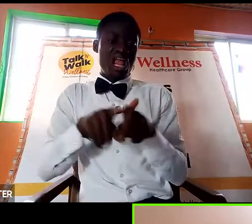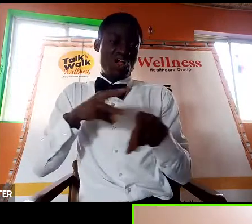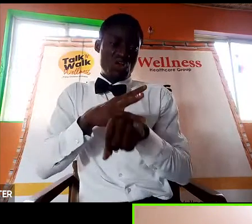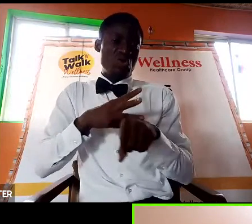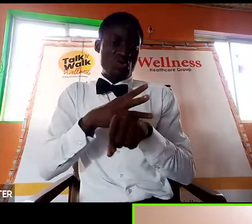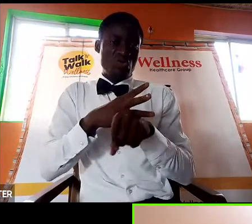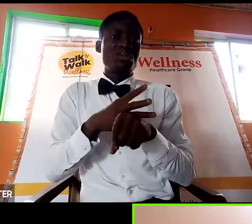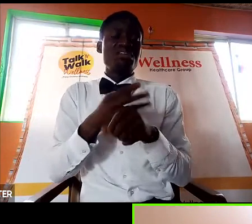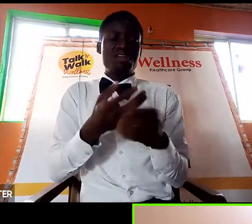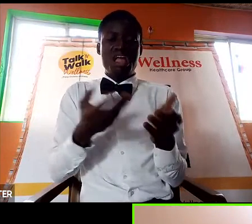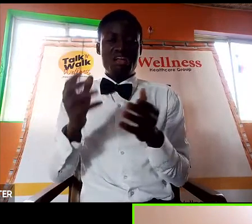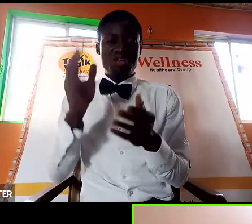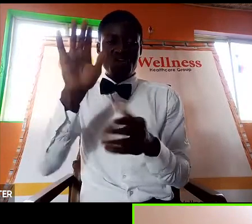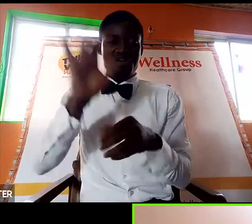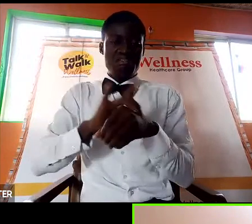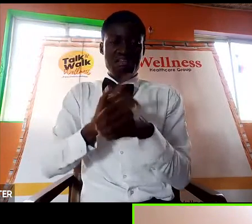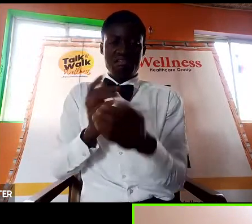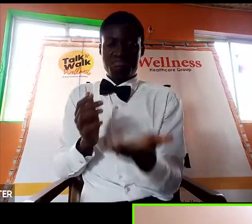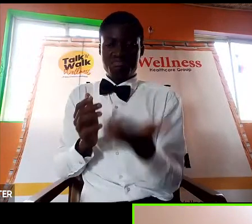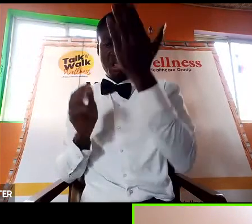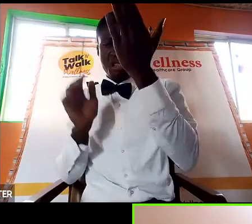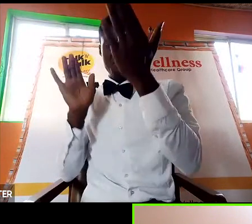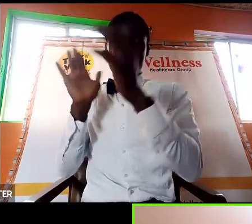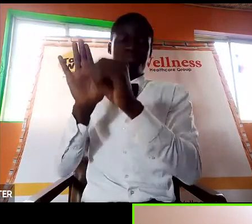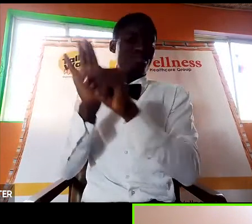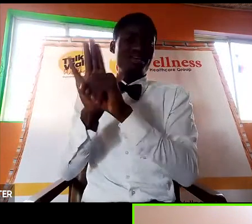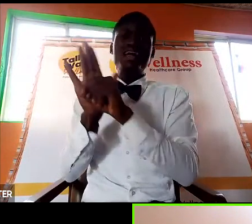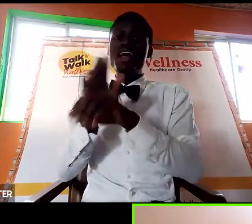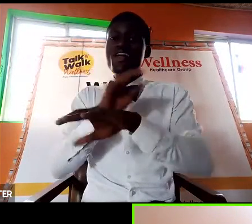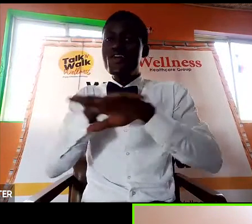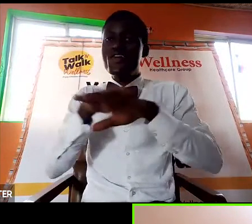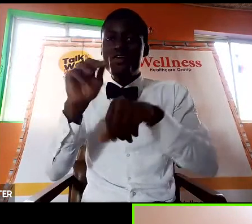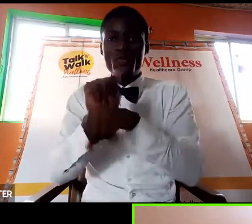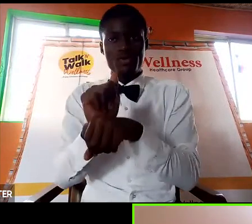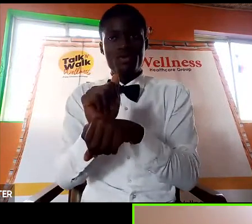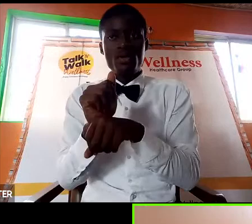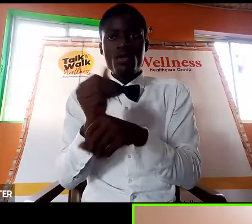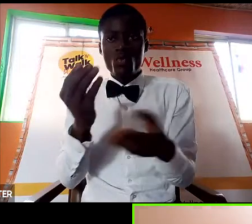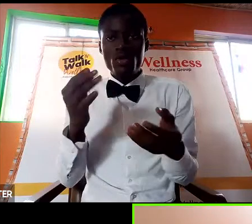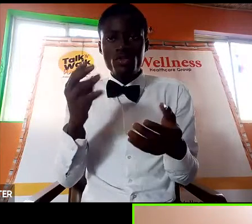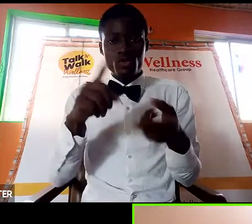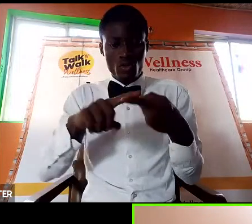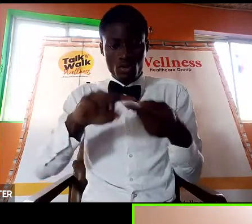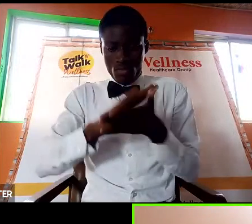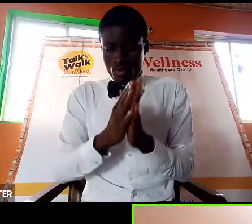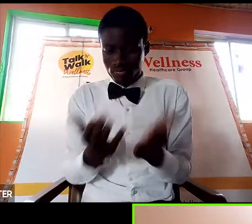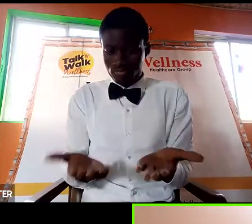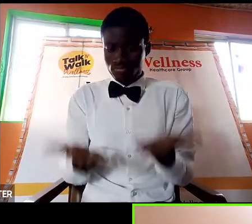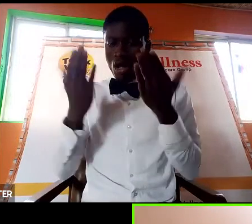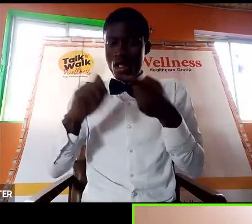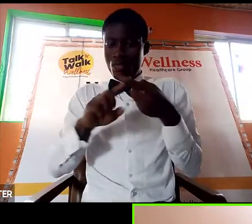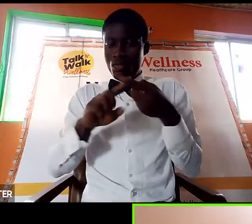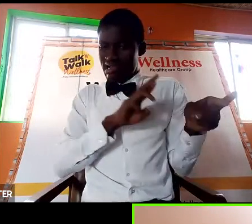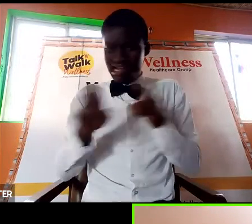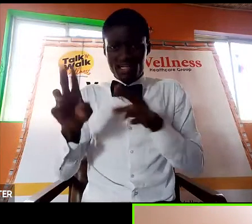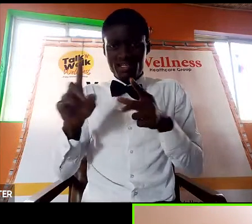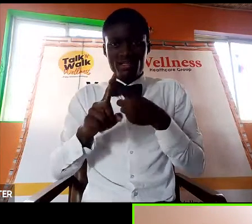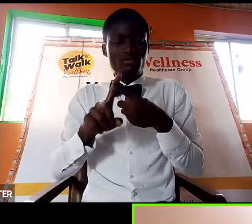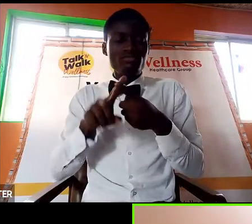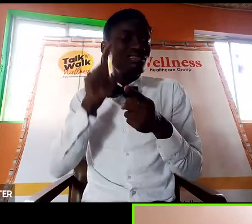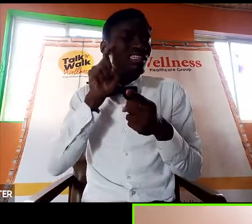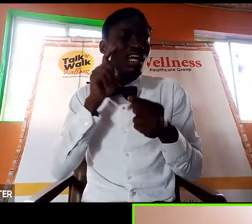It doesn't work for him. He wants you to be in charge. He wants you to come up. He wants you to take charge. He wants you to ride him. He wants you to do the right